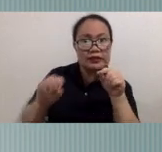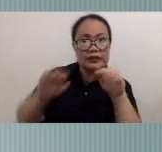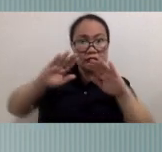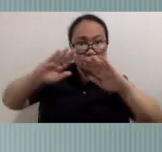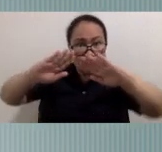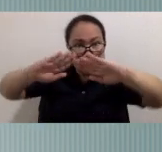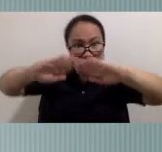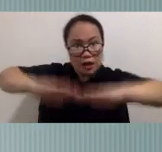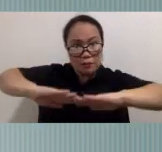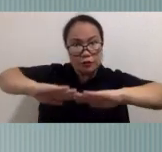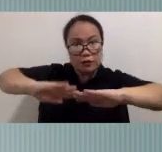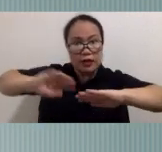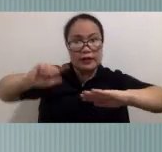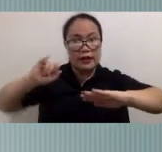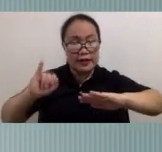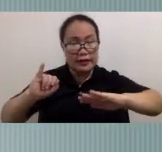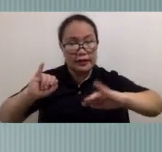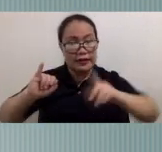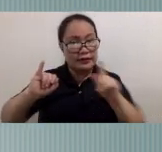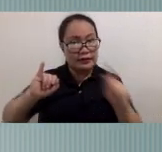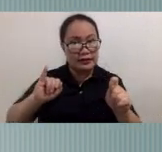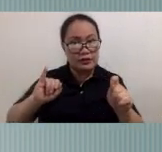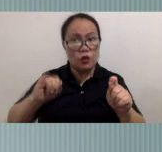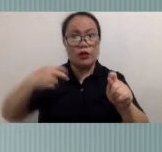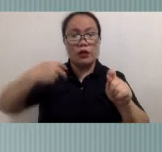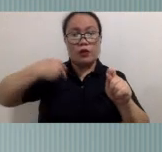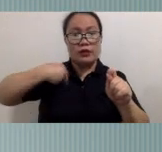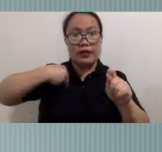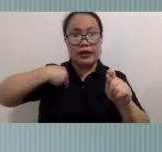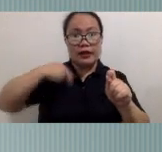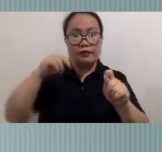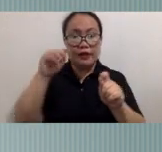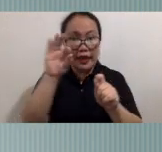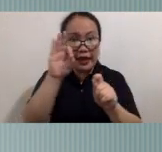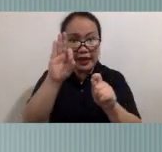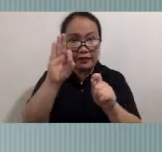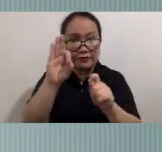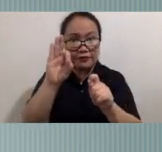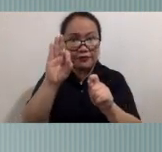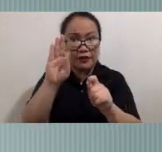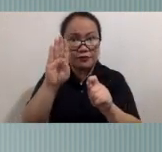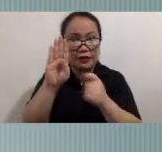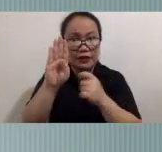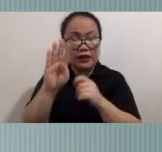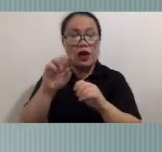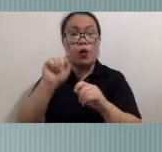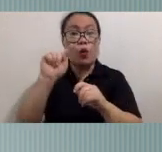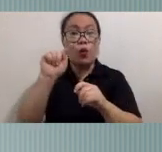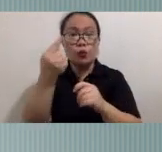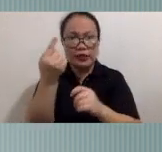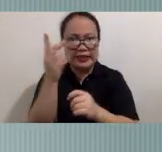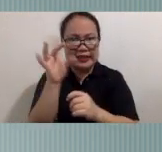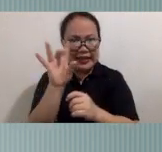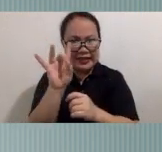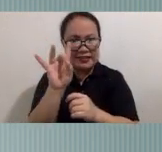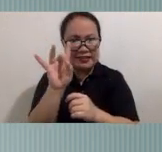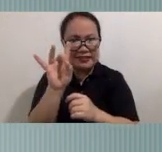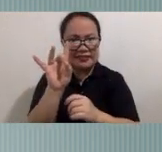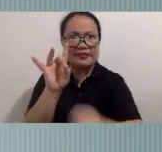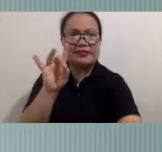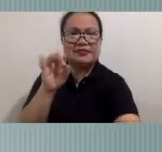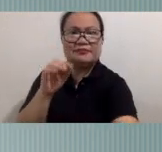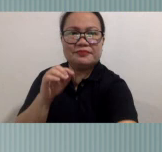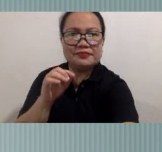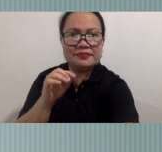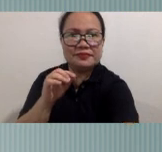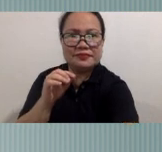dapat. Walang Instagram, walang Twitter. So, we will cover up Instagram and Twitter. So, therefore, we will